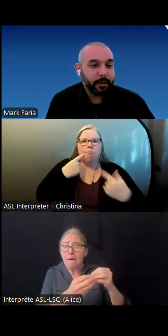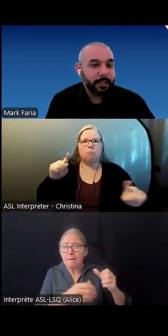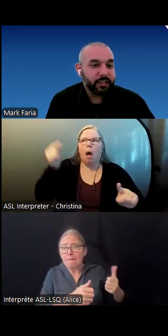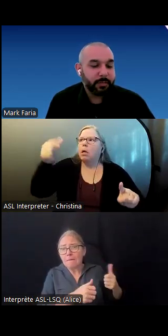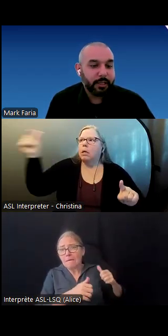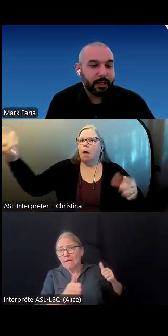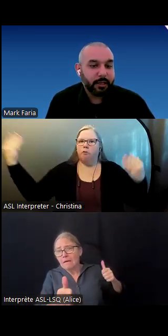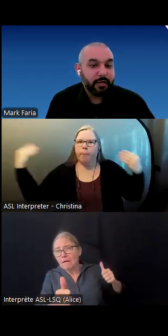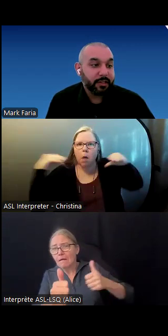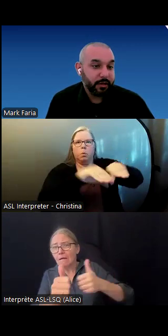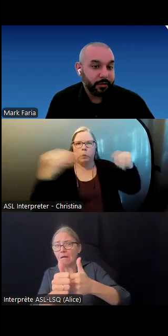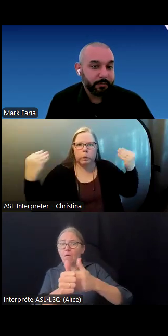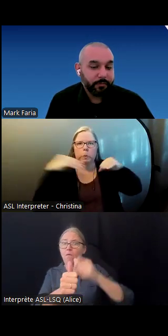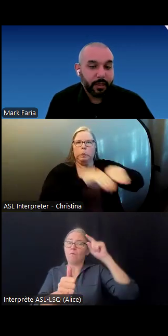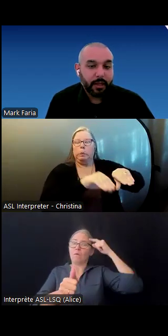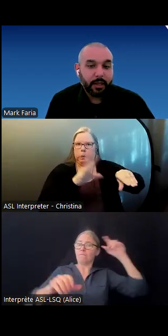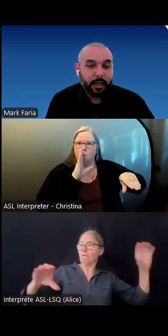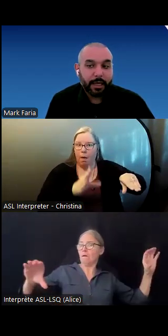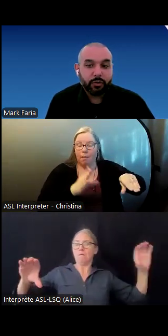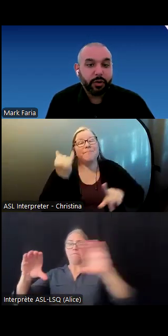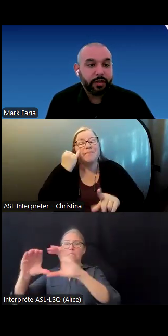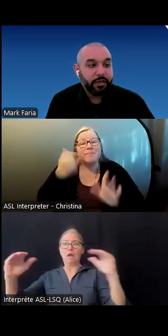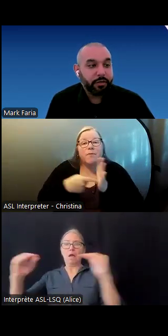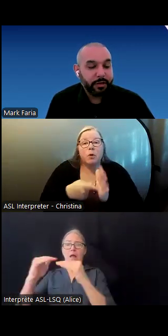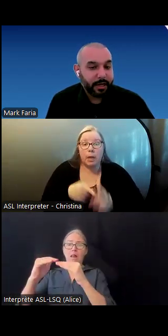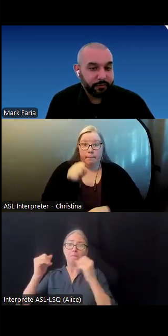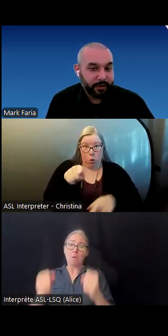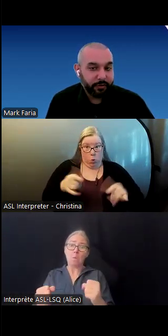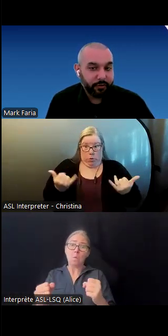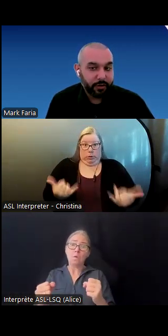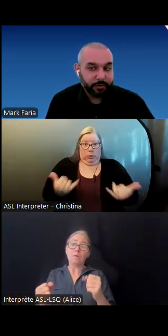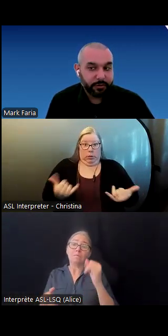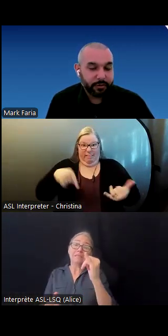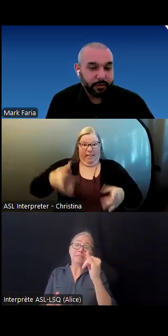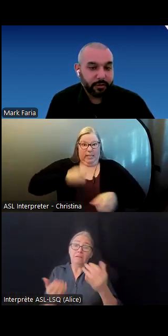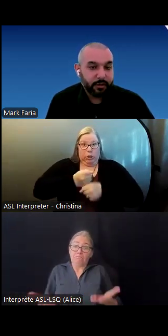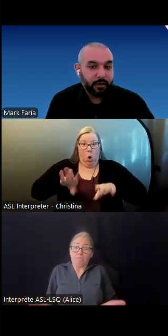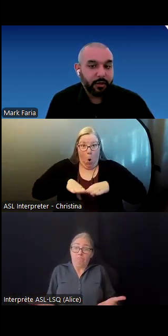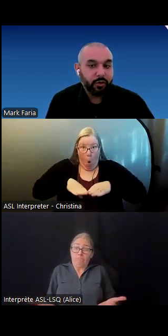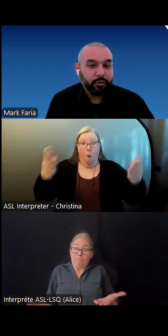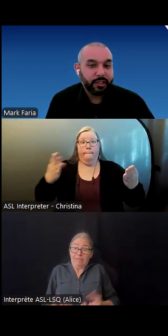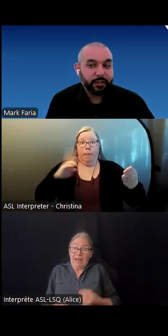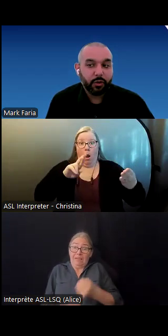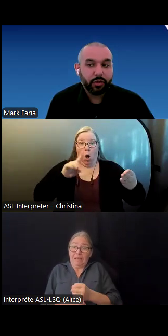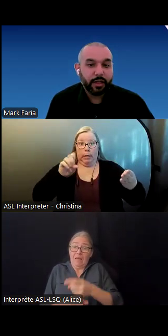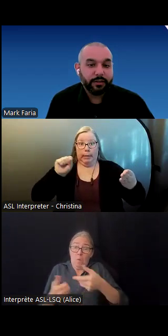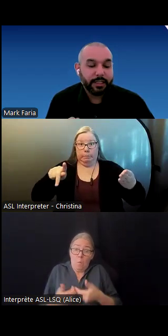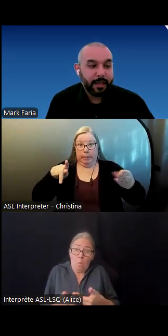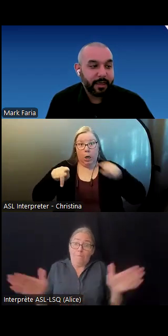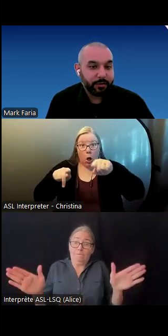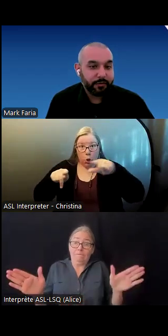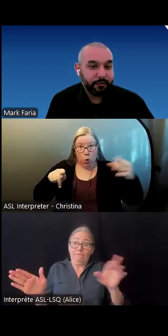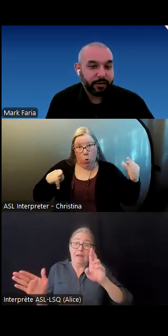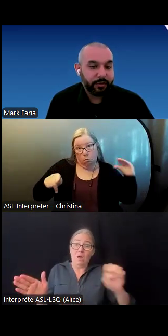opened up an RDSP this year and you put in $3,500, you would receive a total of